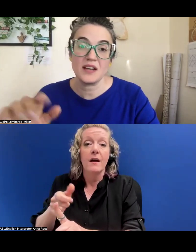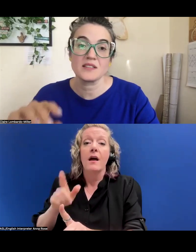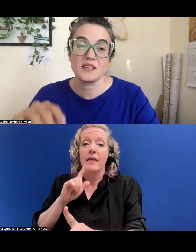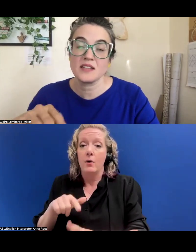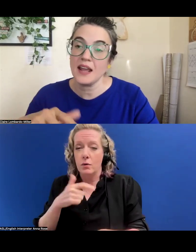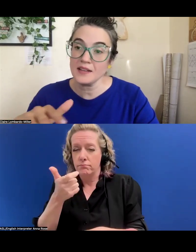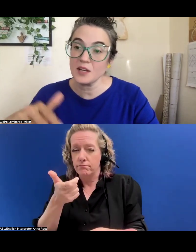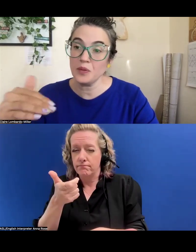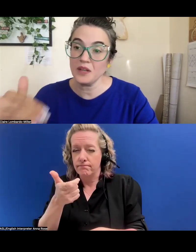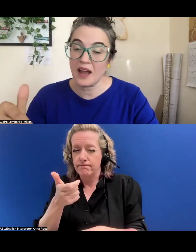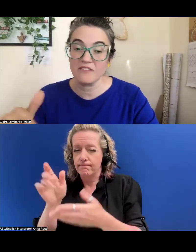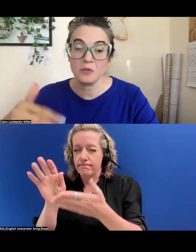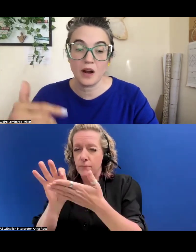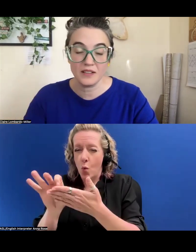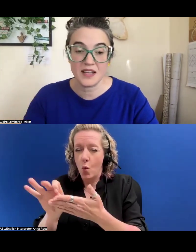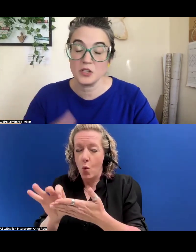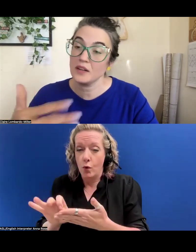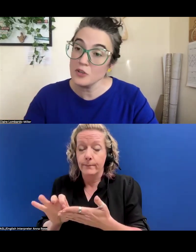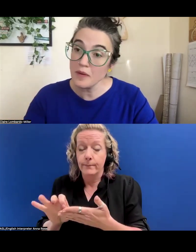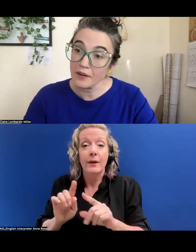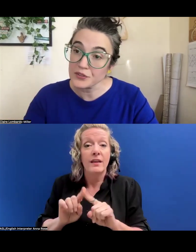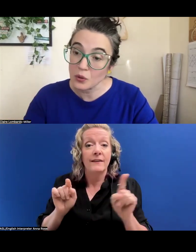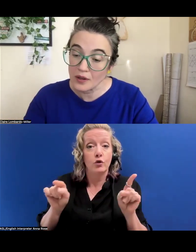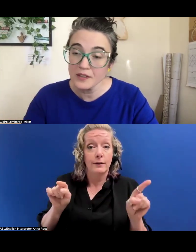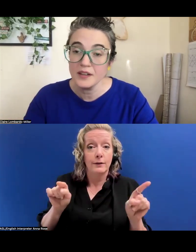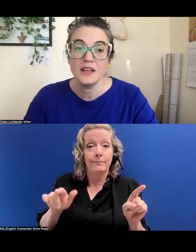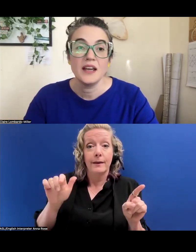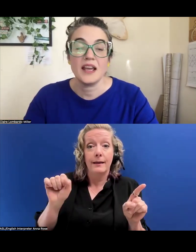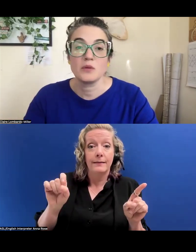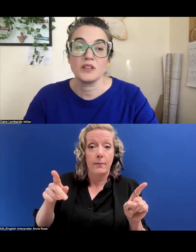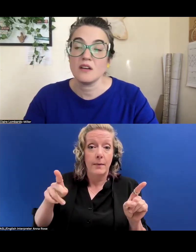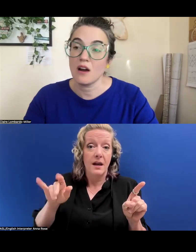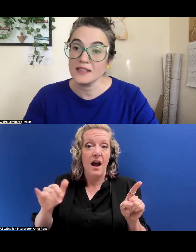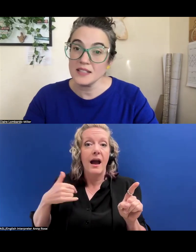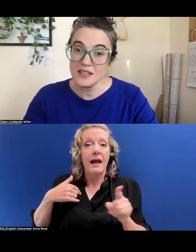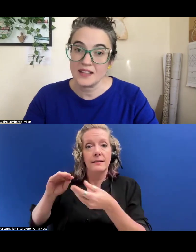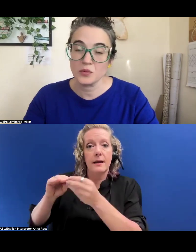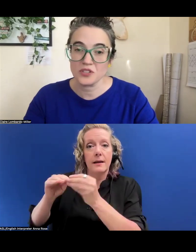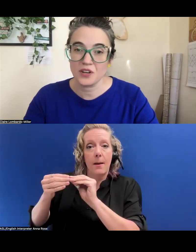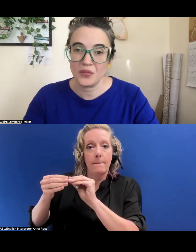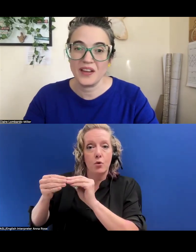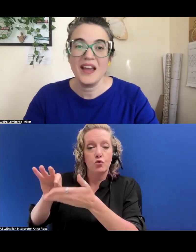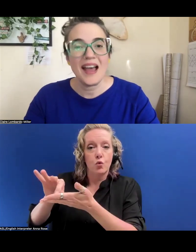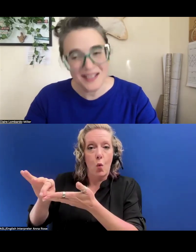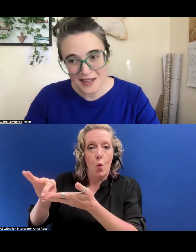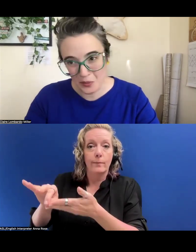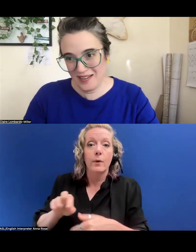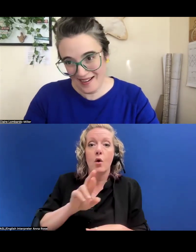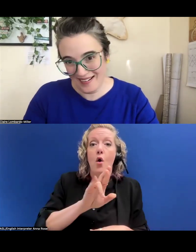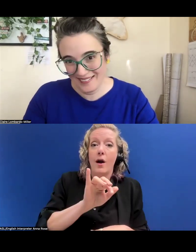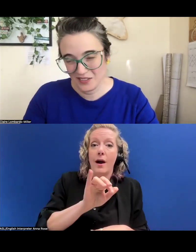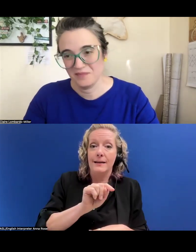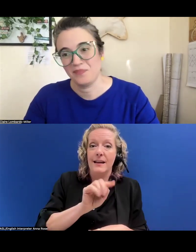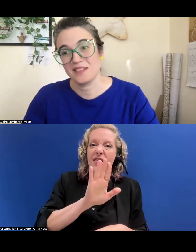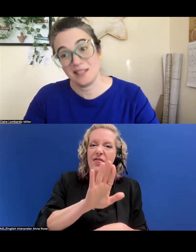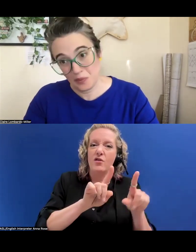two tests is the ASLPI from Gallaudet, you get a numerical score. And with the RIT test, which is called the